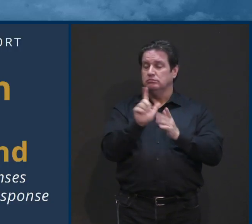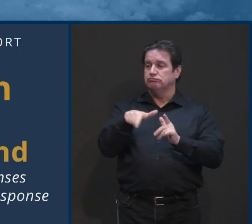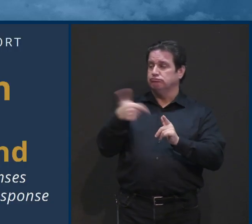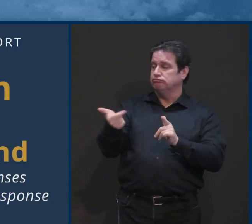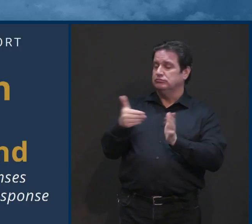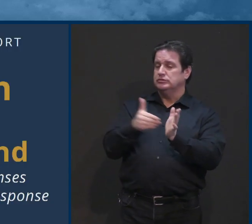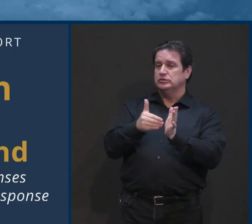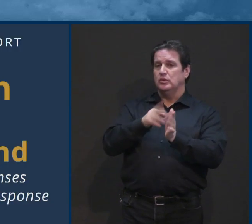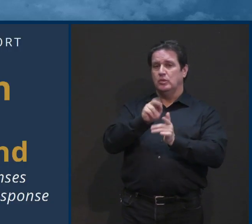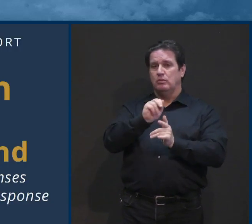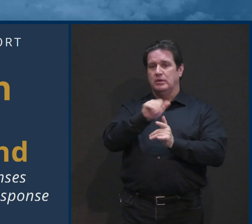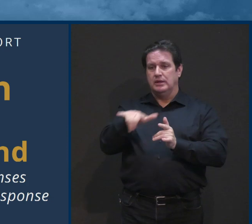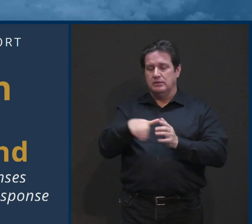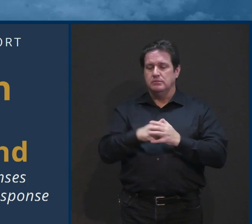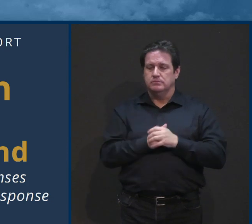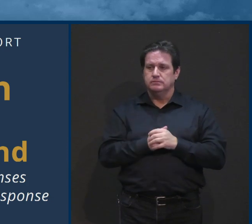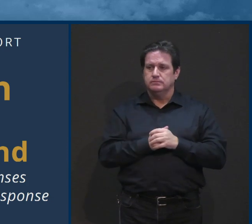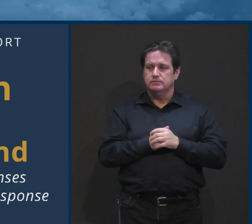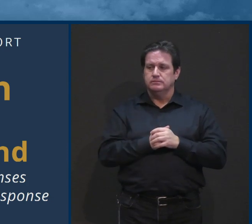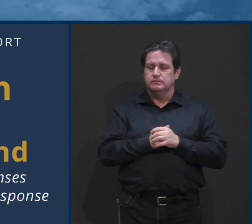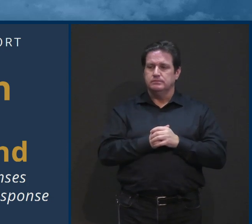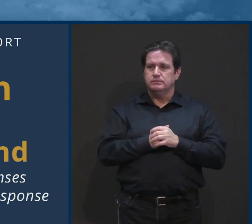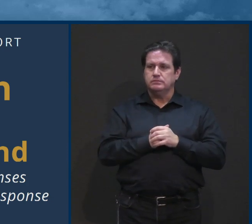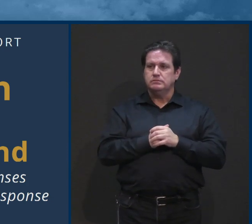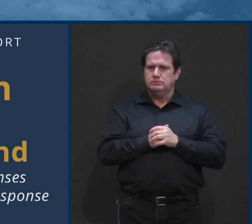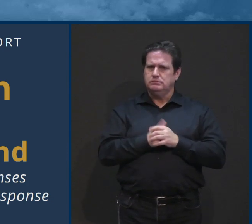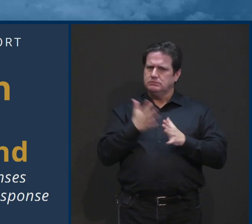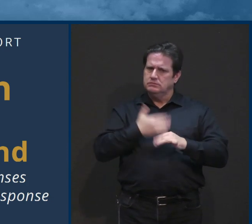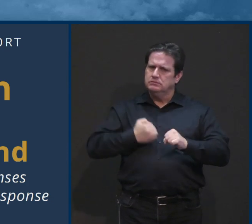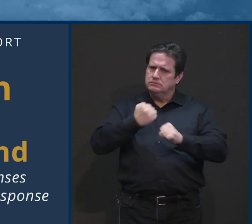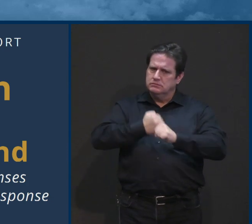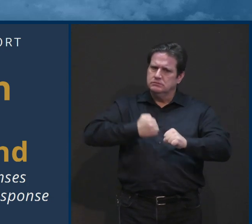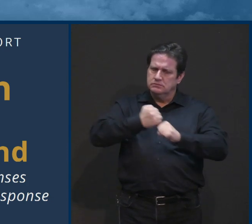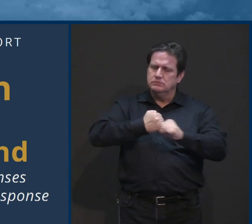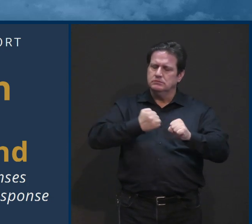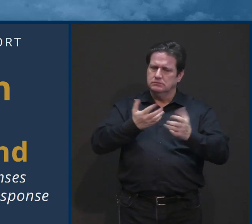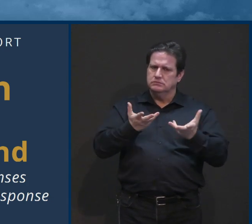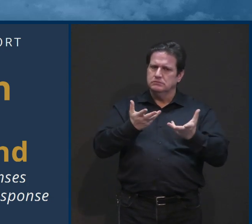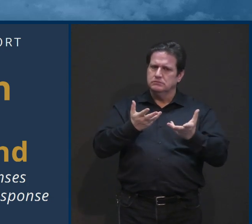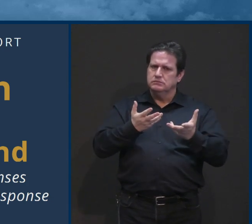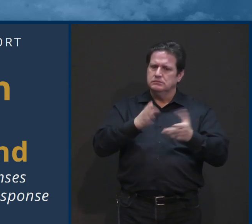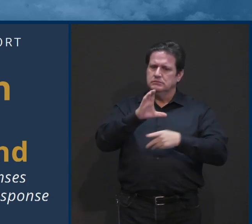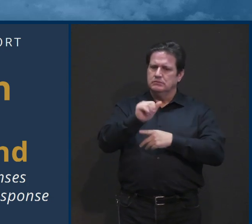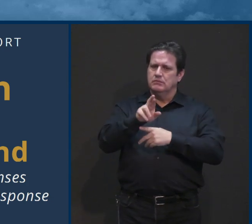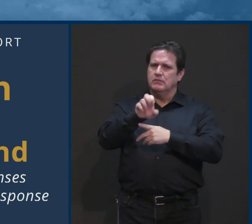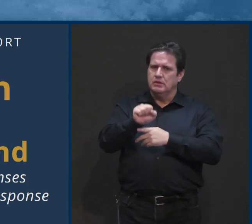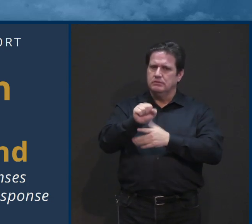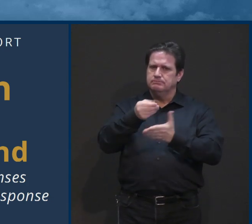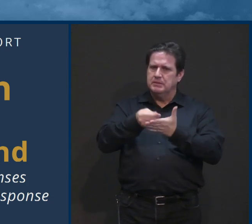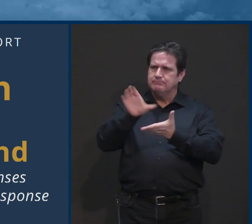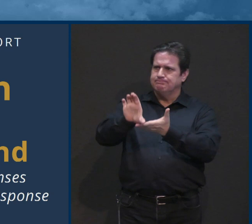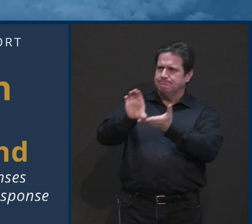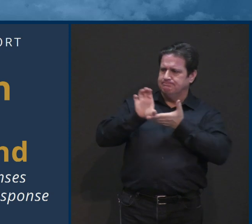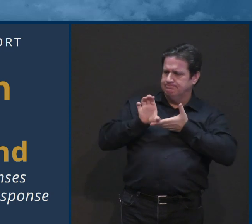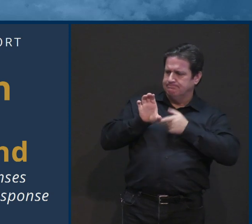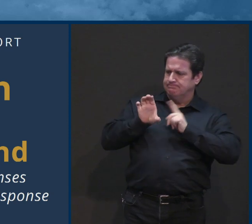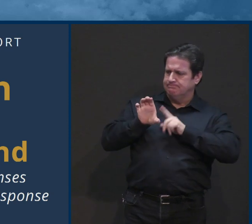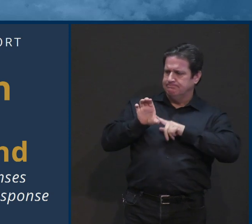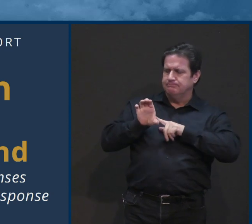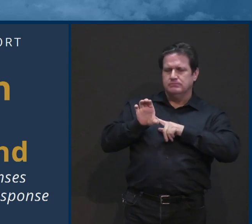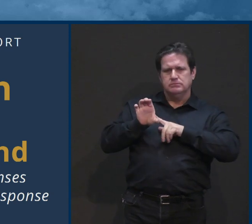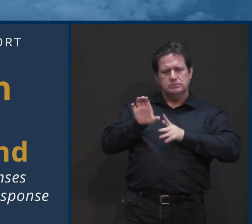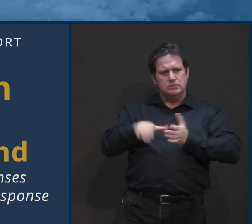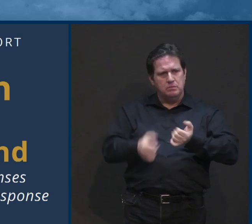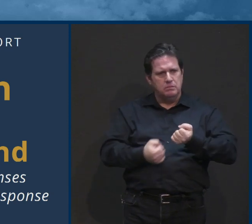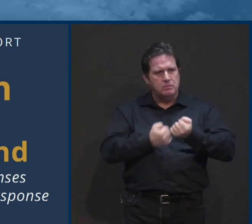Rattay. We have been doing a lot of work with the CARES Act relief and support,